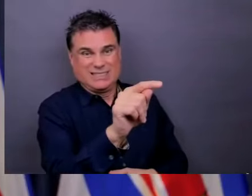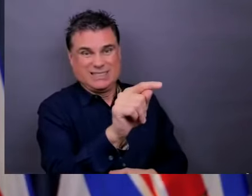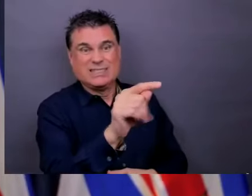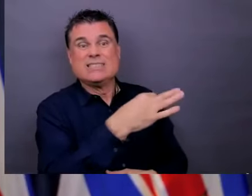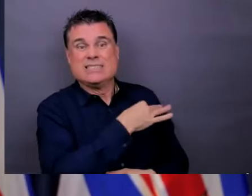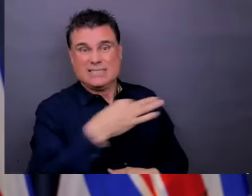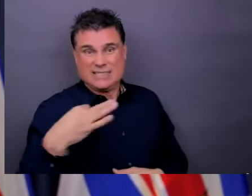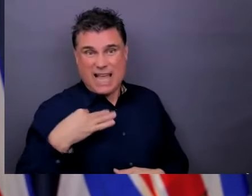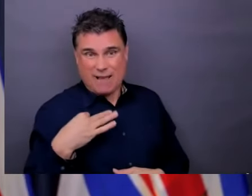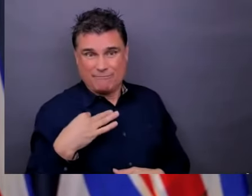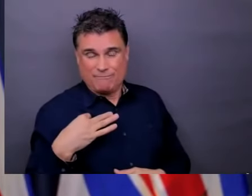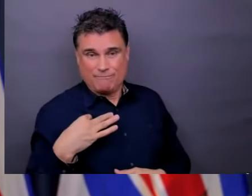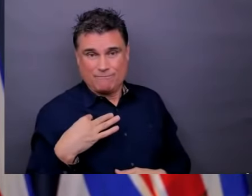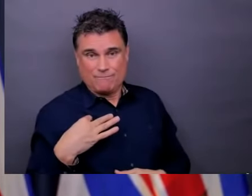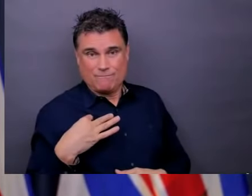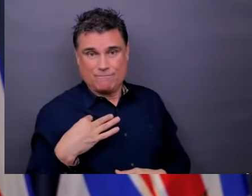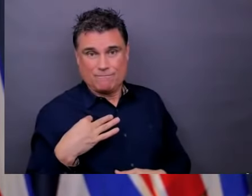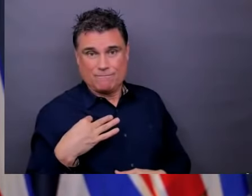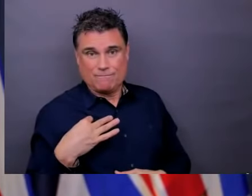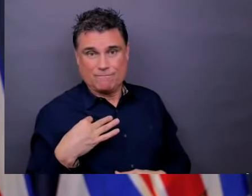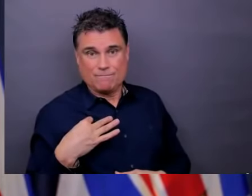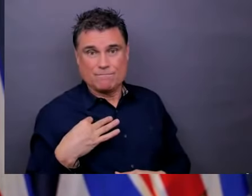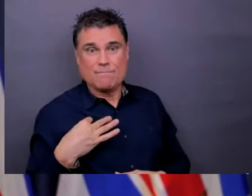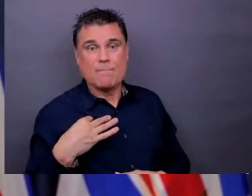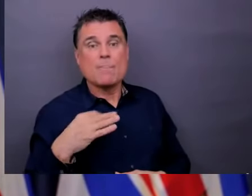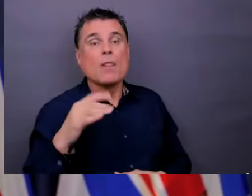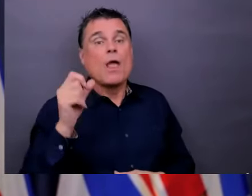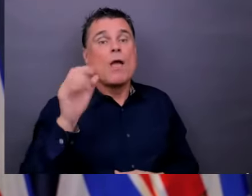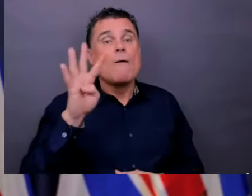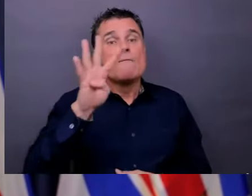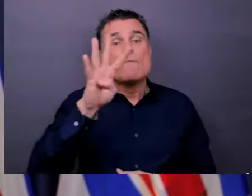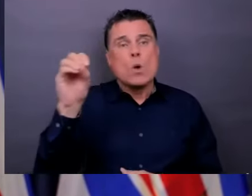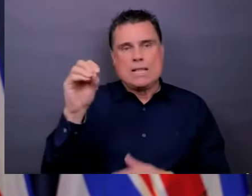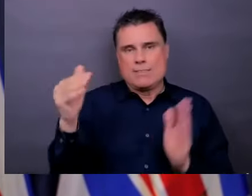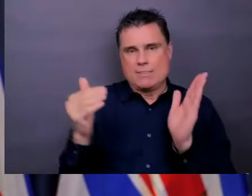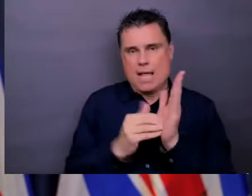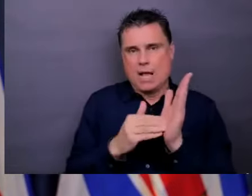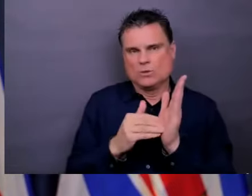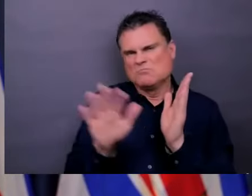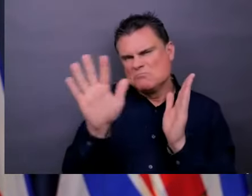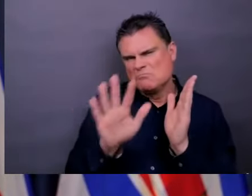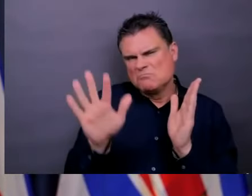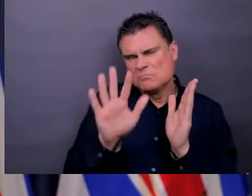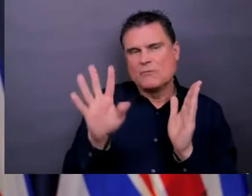doses and 12,079 second doses. In terms of assisted living staff, that's